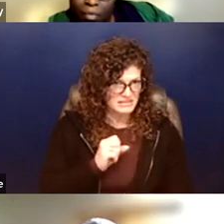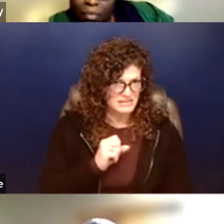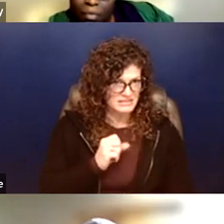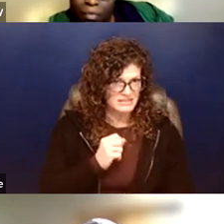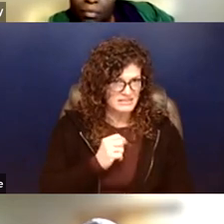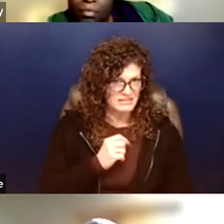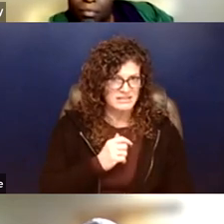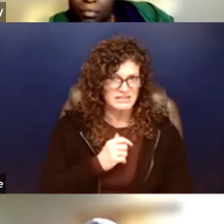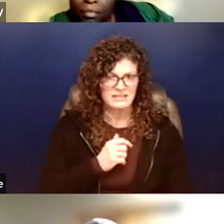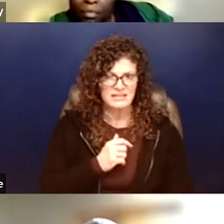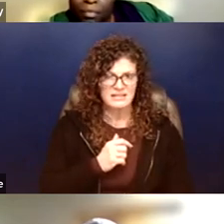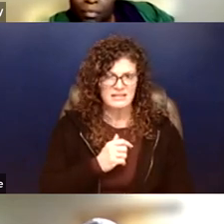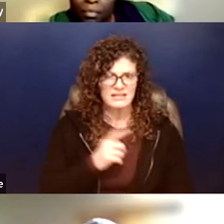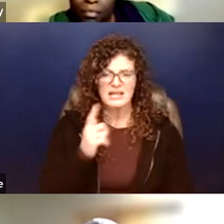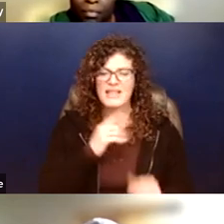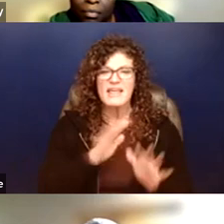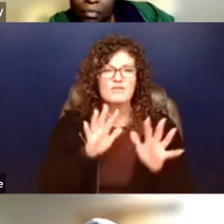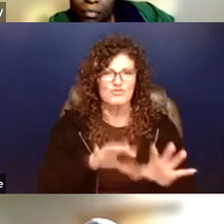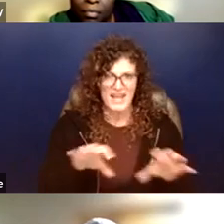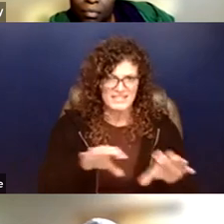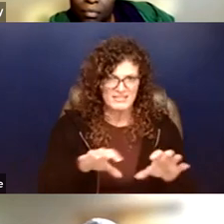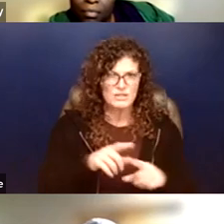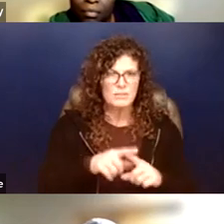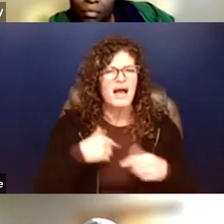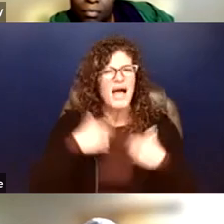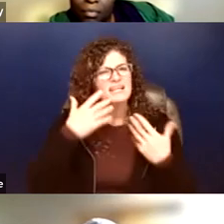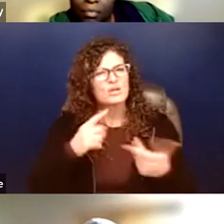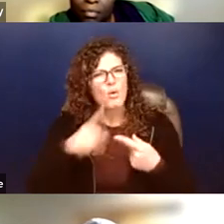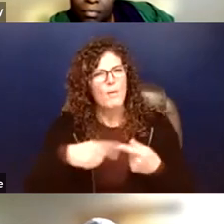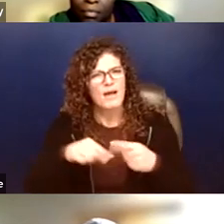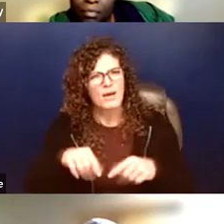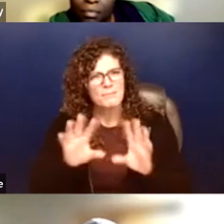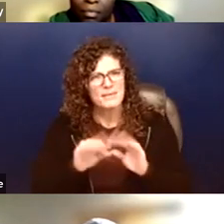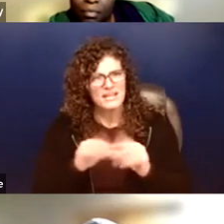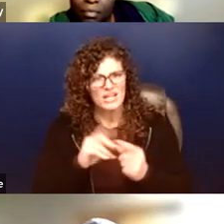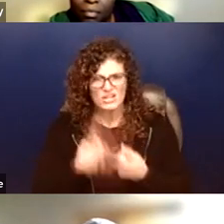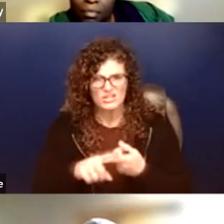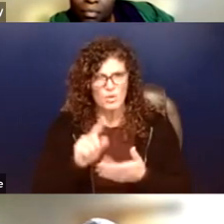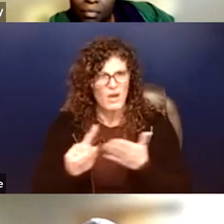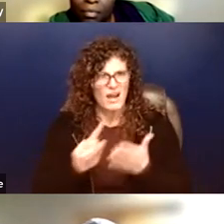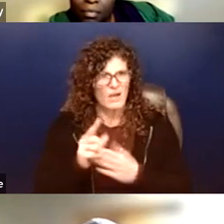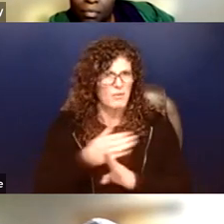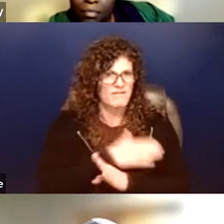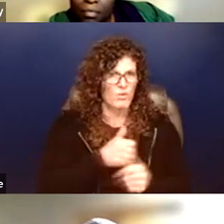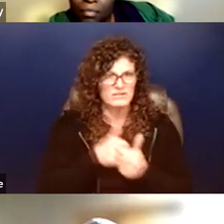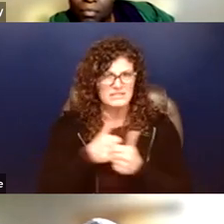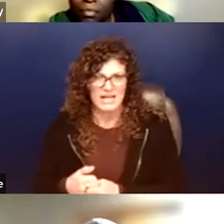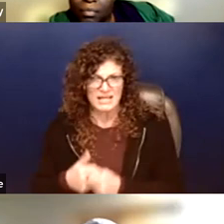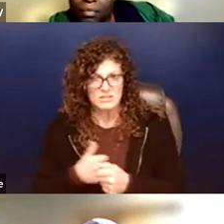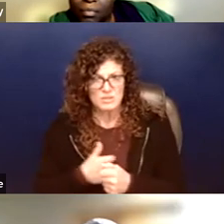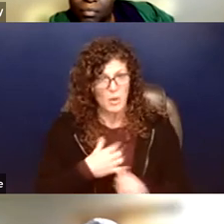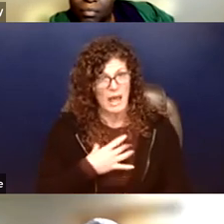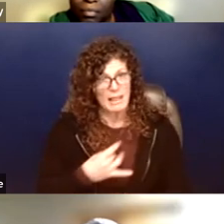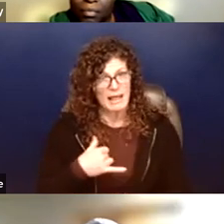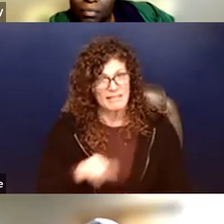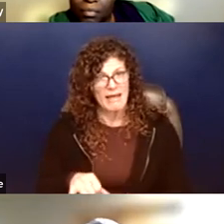In their class one something, they have great activities. I didn't know about the meeting until maybe an hour before. I did get a text message, so I do like